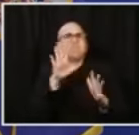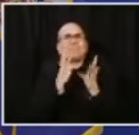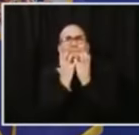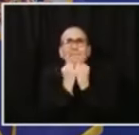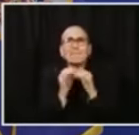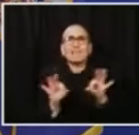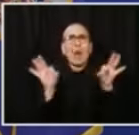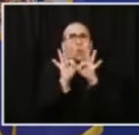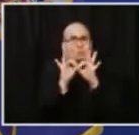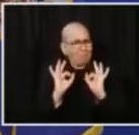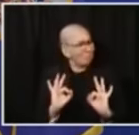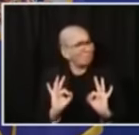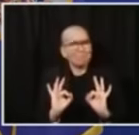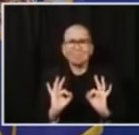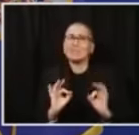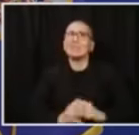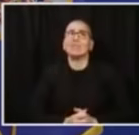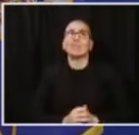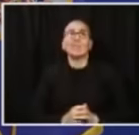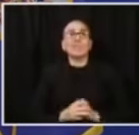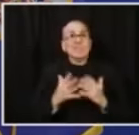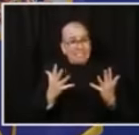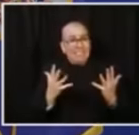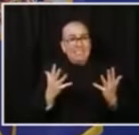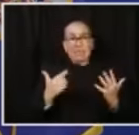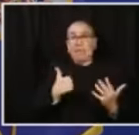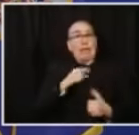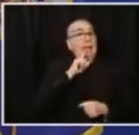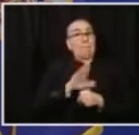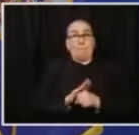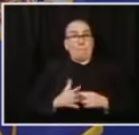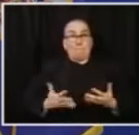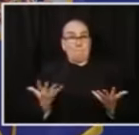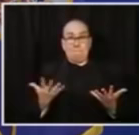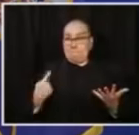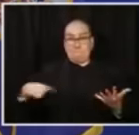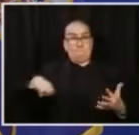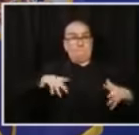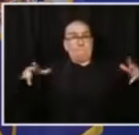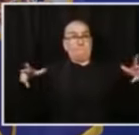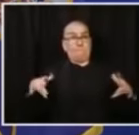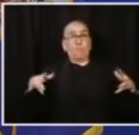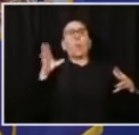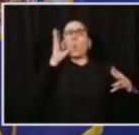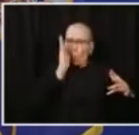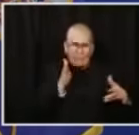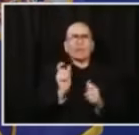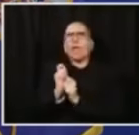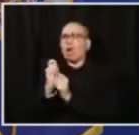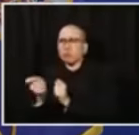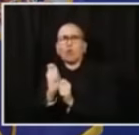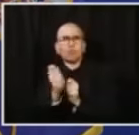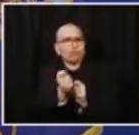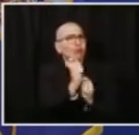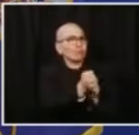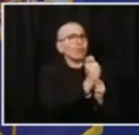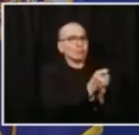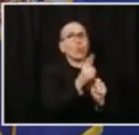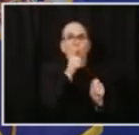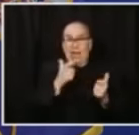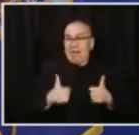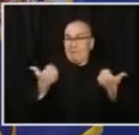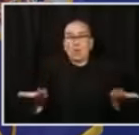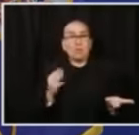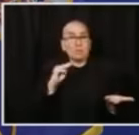communities. And we are absolutely committed to getting the vaccine to every Minnesotan that wants and should